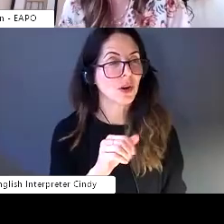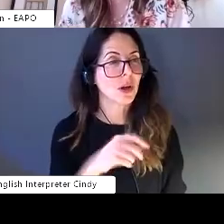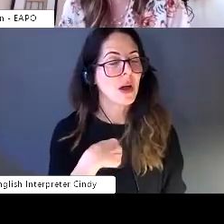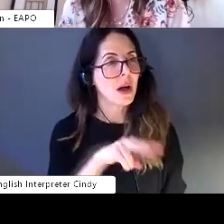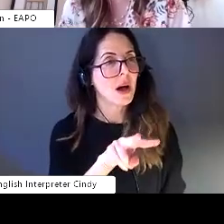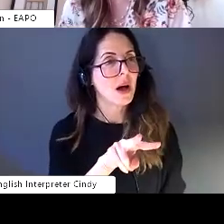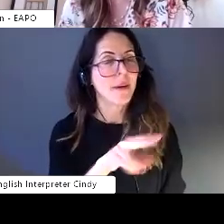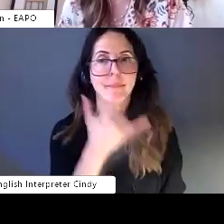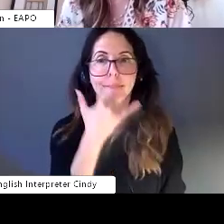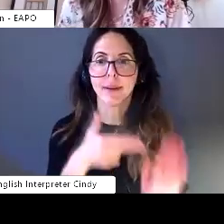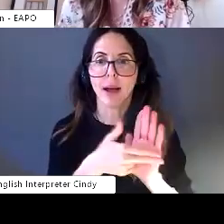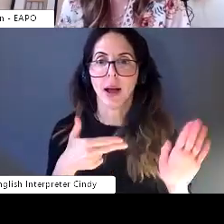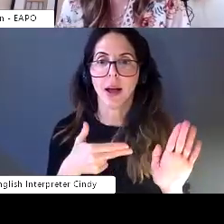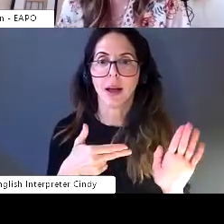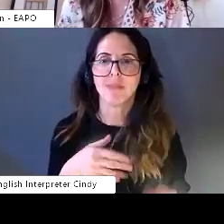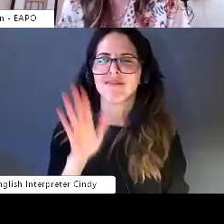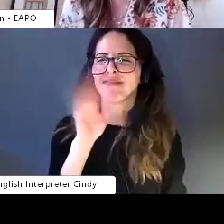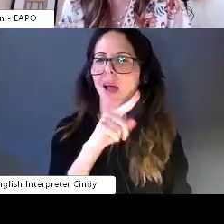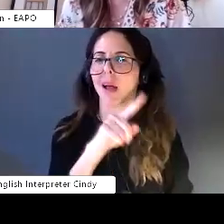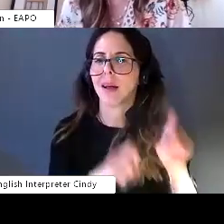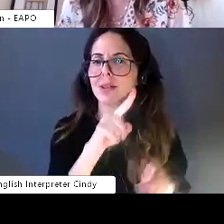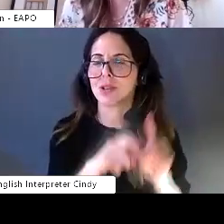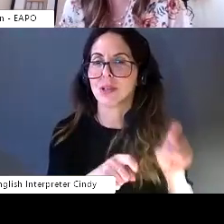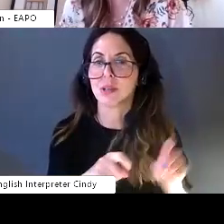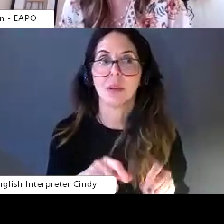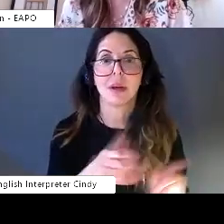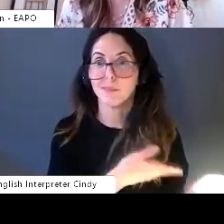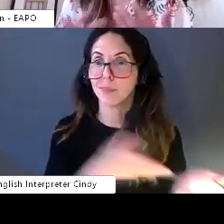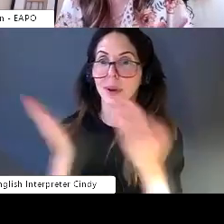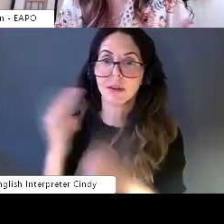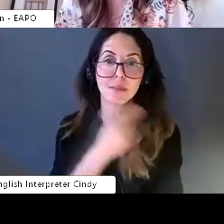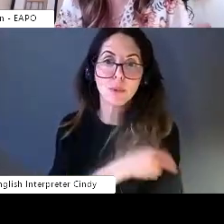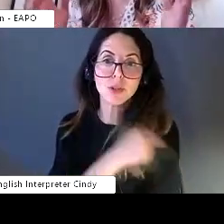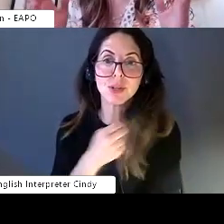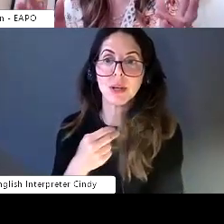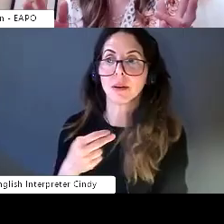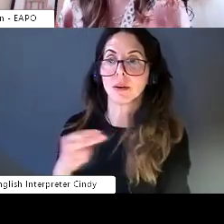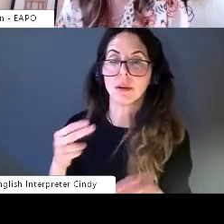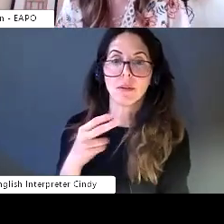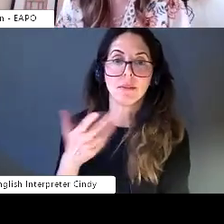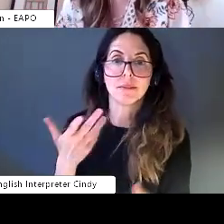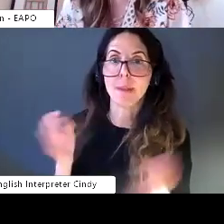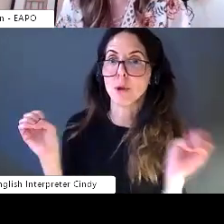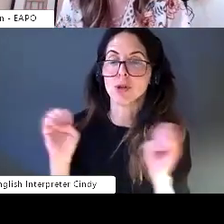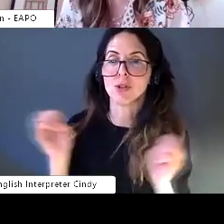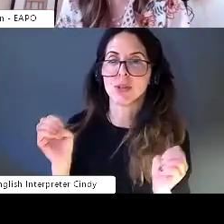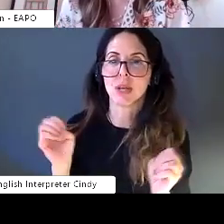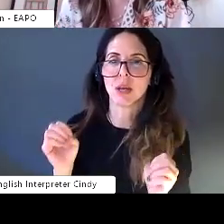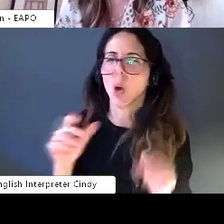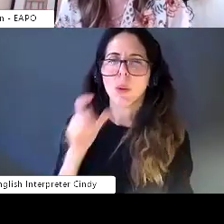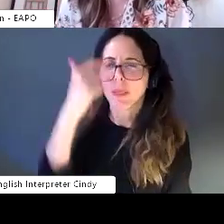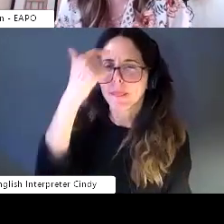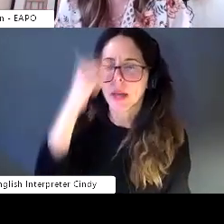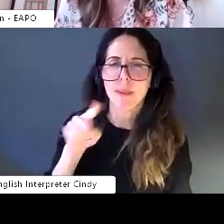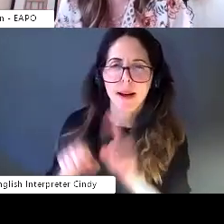not ask the questions. Someone goes into an emergency or healthcare, and maybe that's not even on people's radar. And I know that the